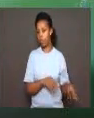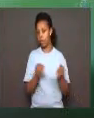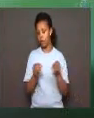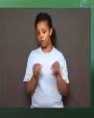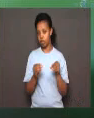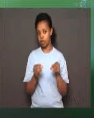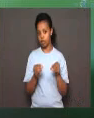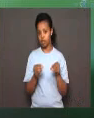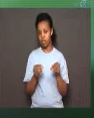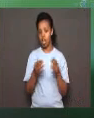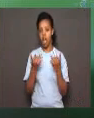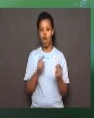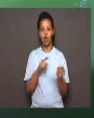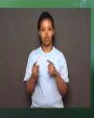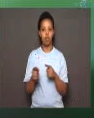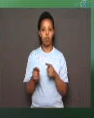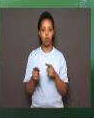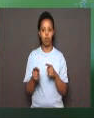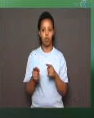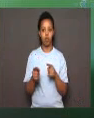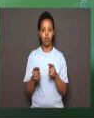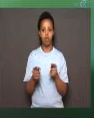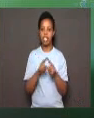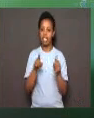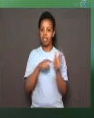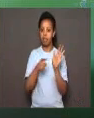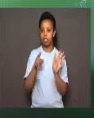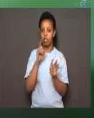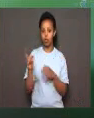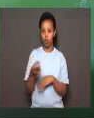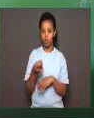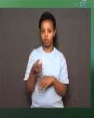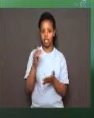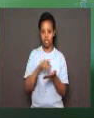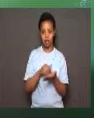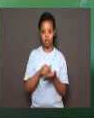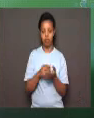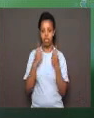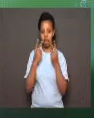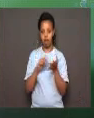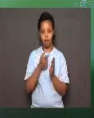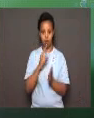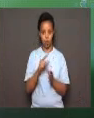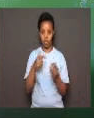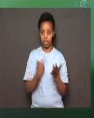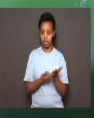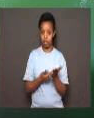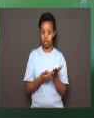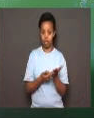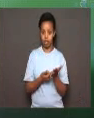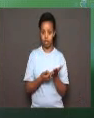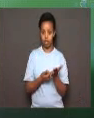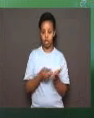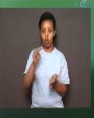Students, let us do a brief review activity. Explain the difference between